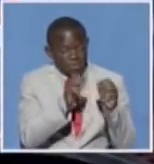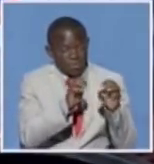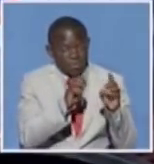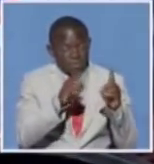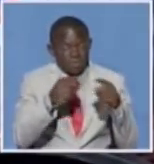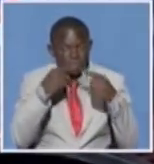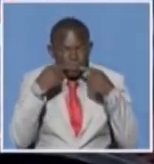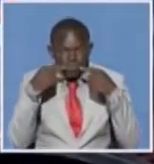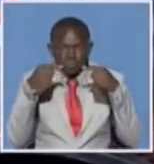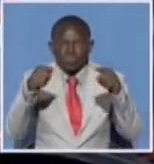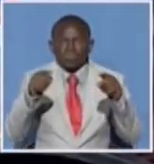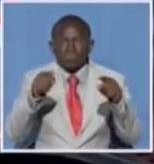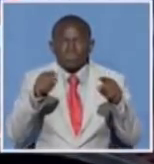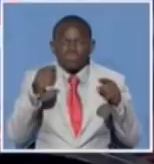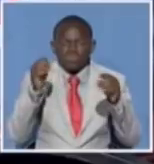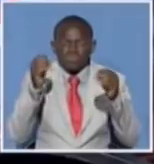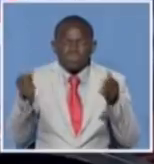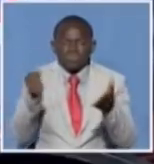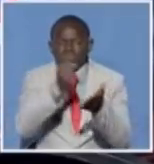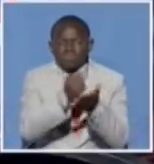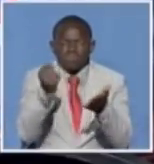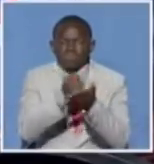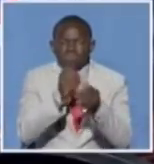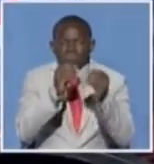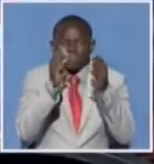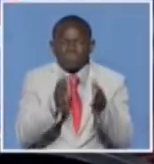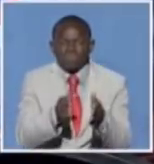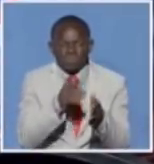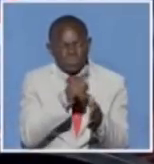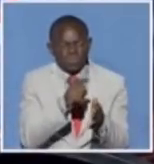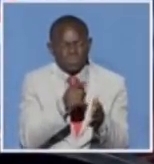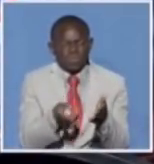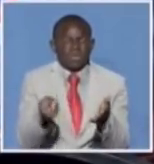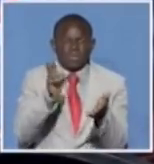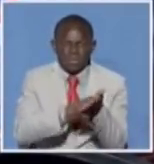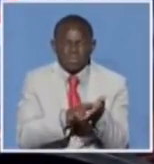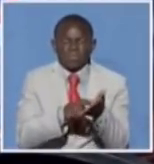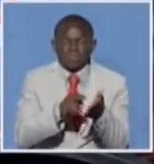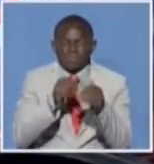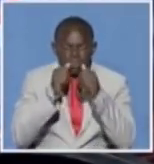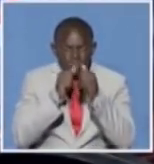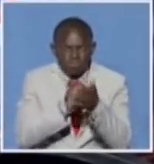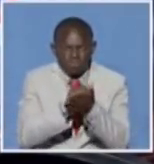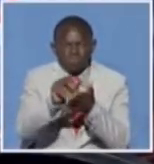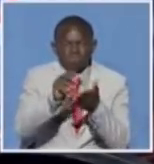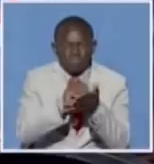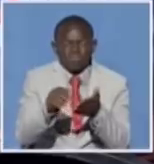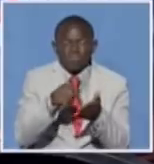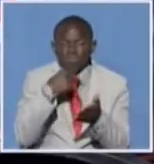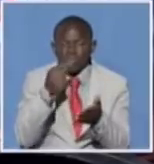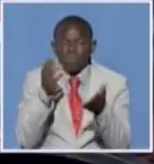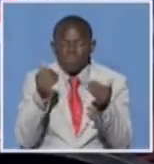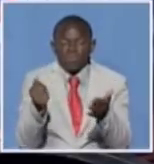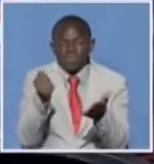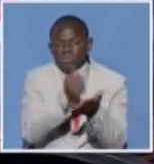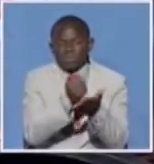teachers into colleges. Ideally, you would have these school leavers rushing to train as teachers. Where was